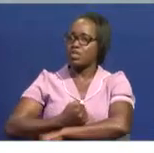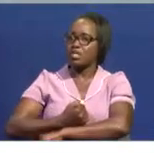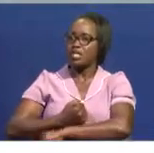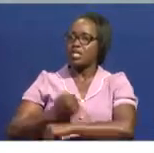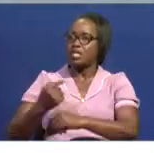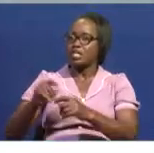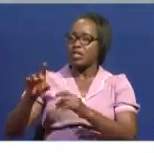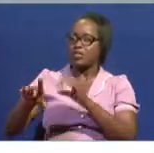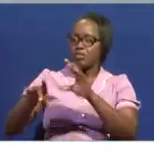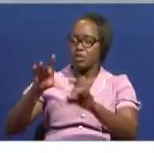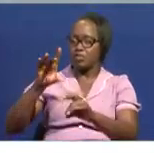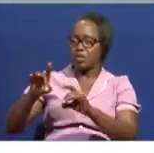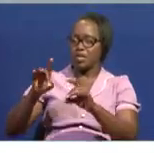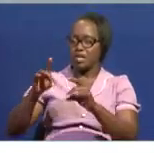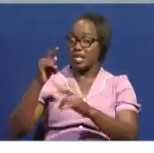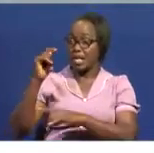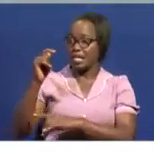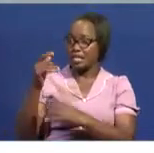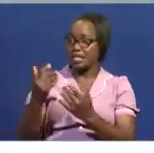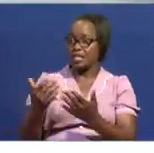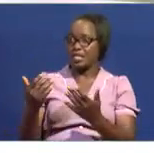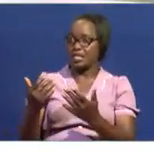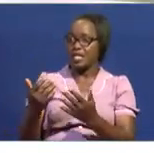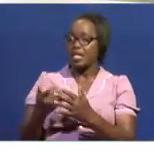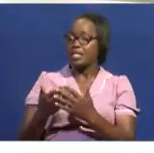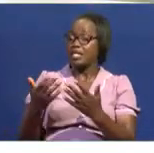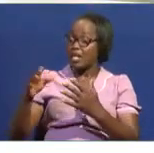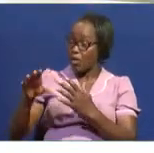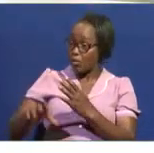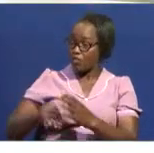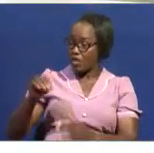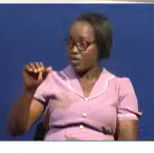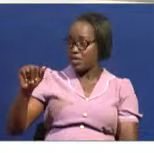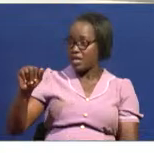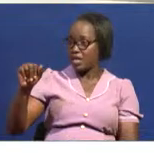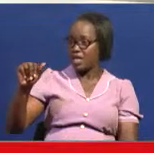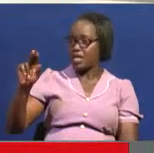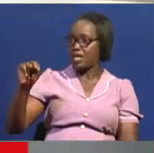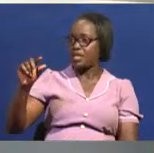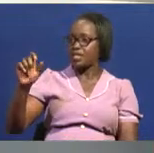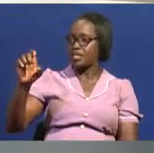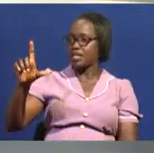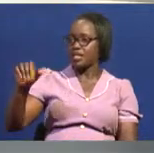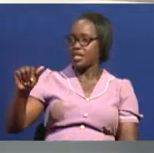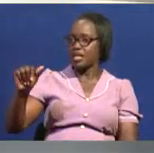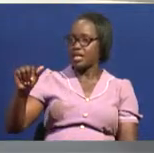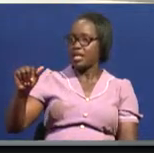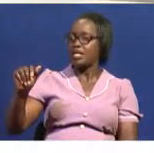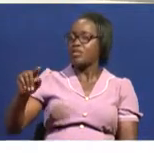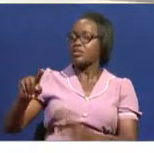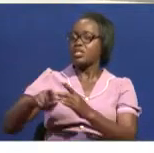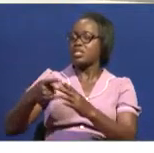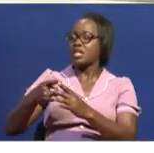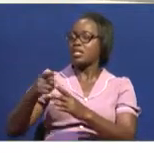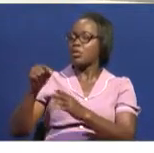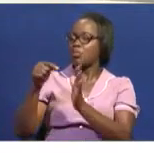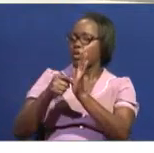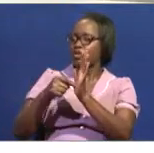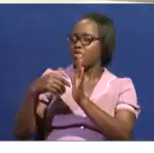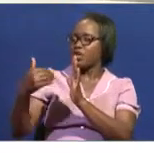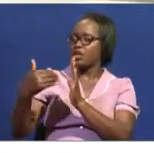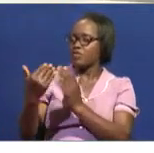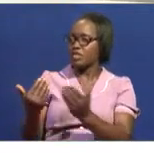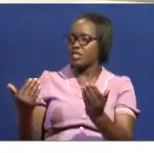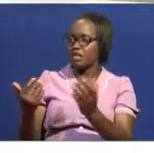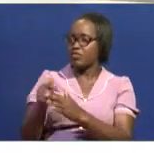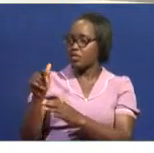the talented children. That is where Angela came from. It is JTA is actually the starting point for every child.